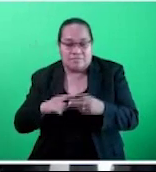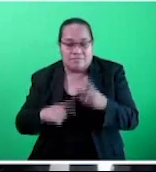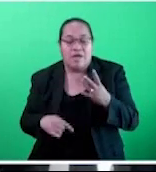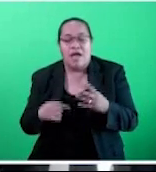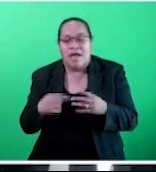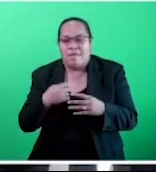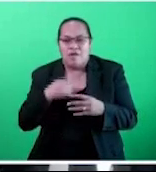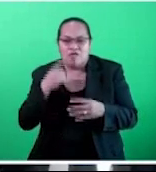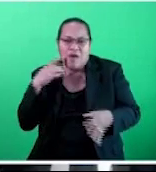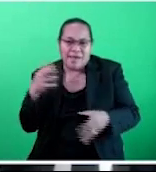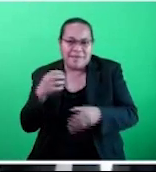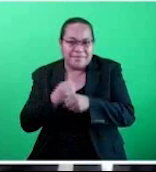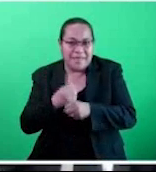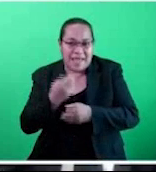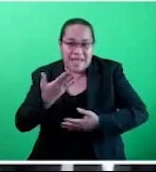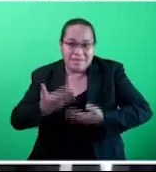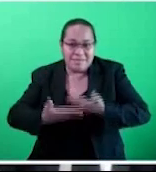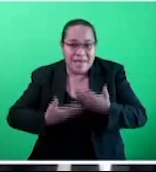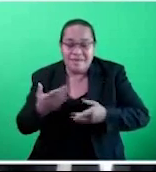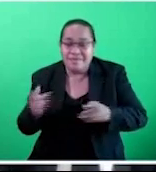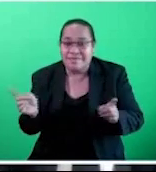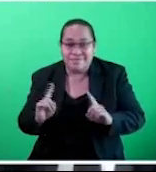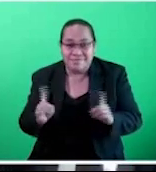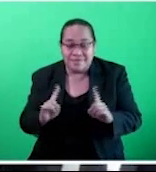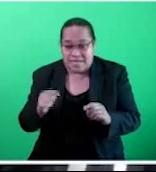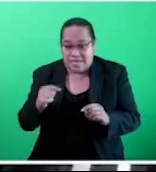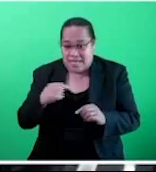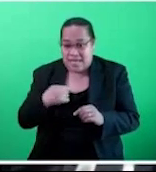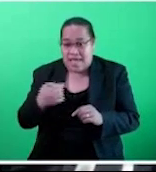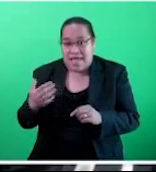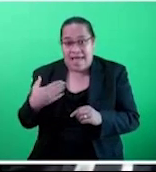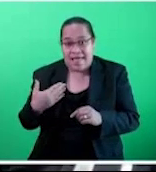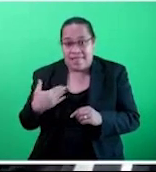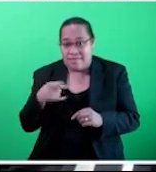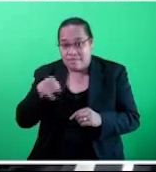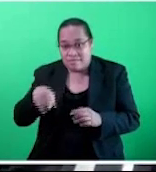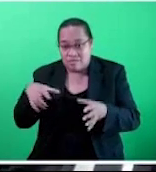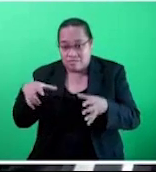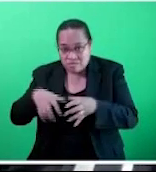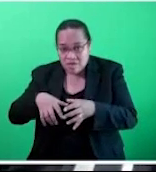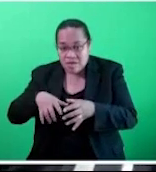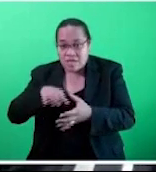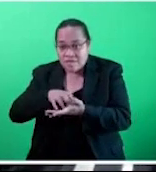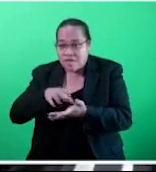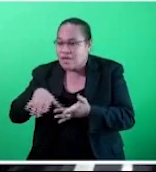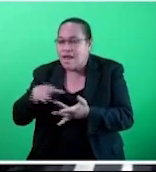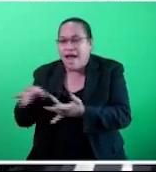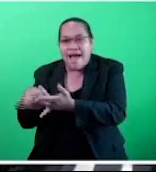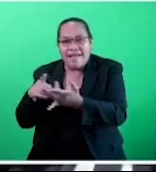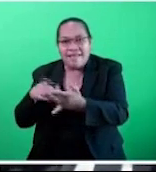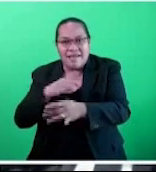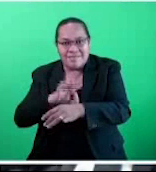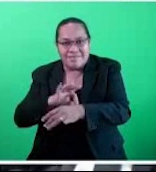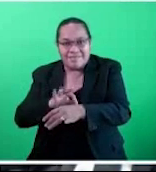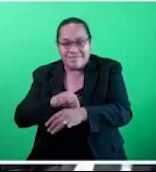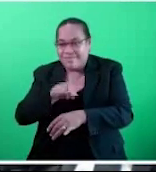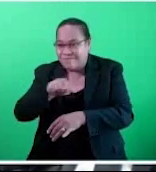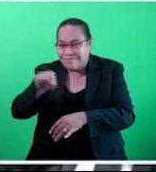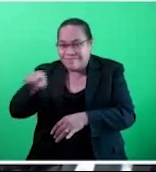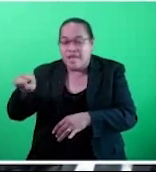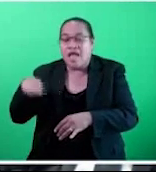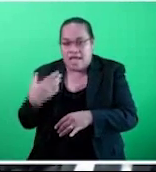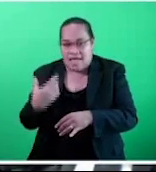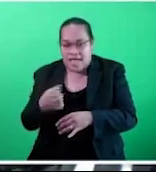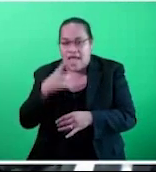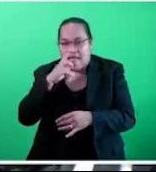explain is that in our health facilities in the divisional and the subdivisional hospitals, they have the capacity